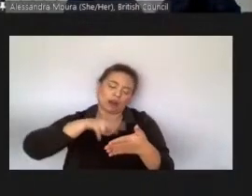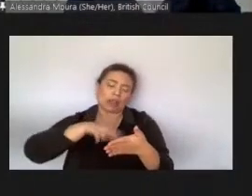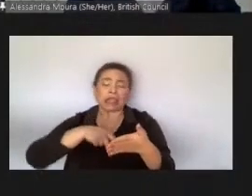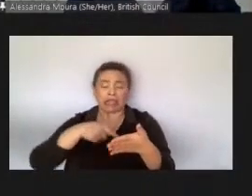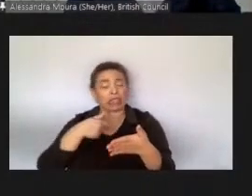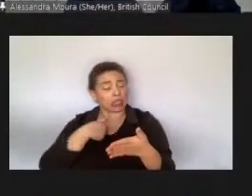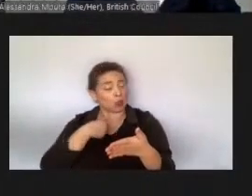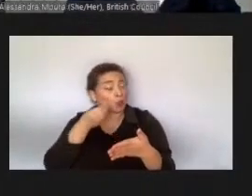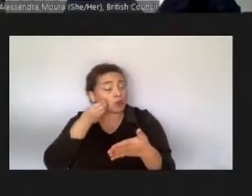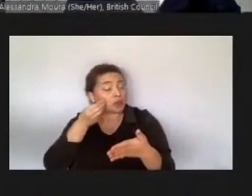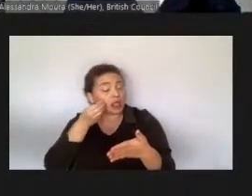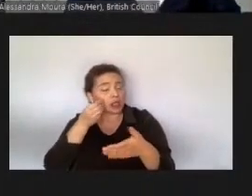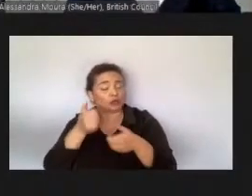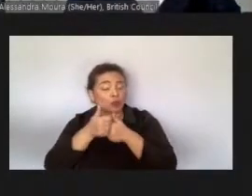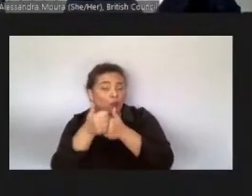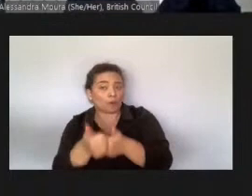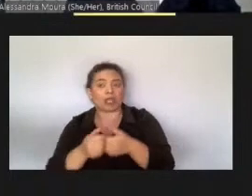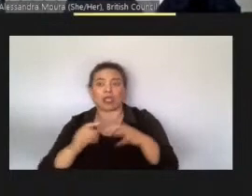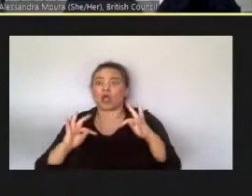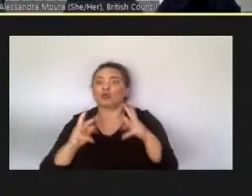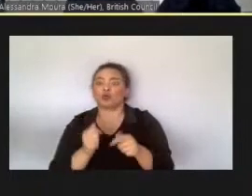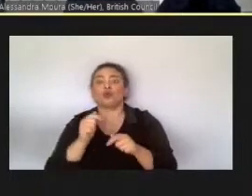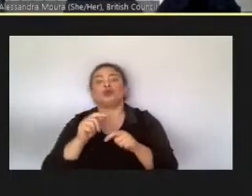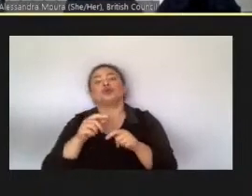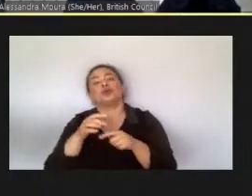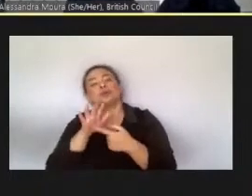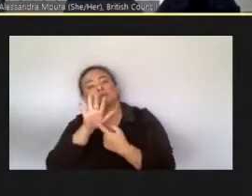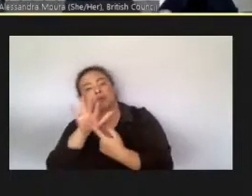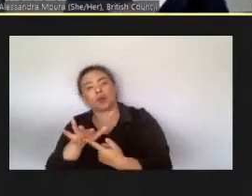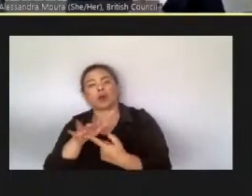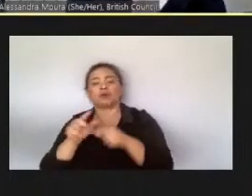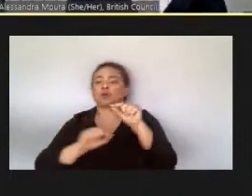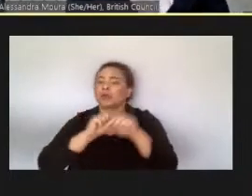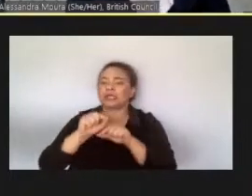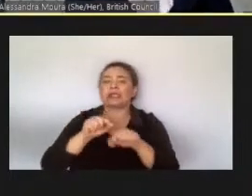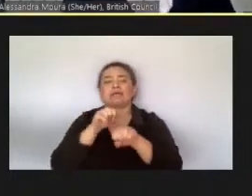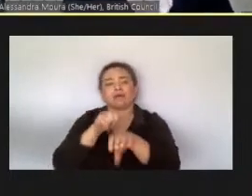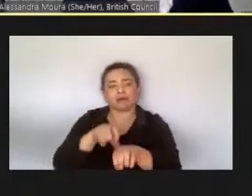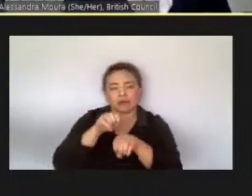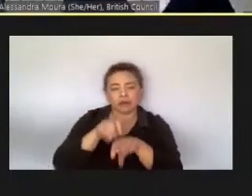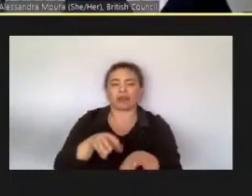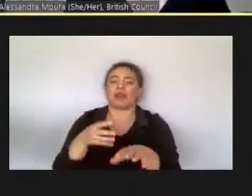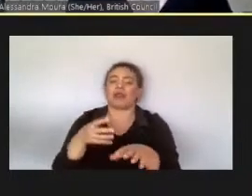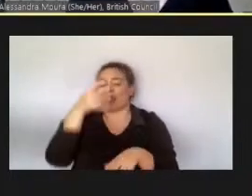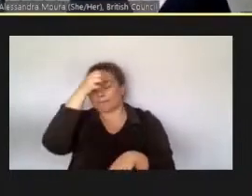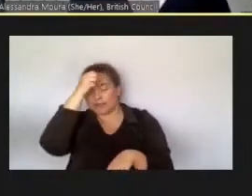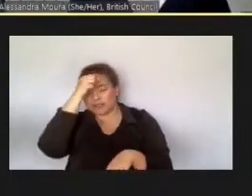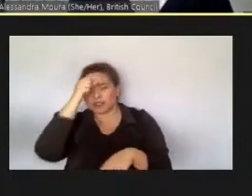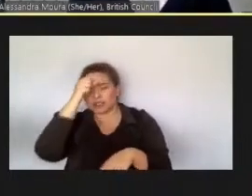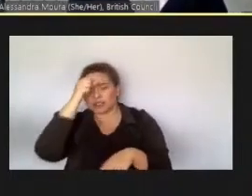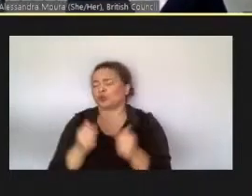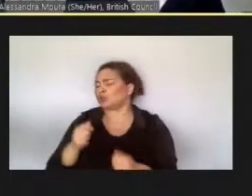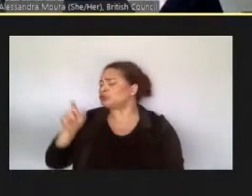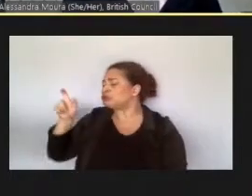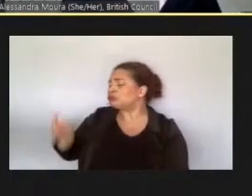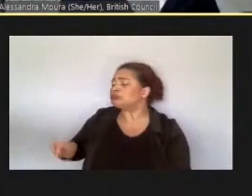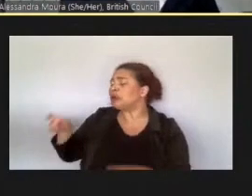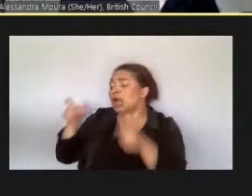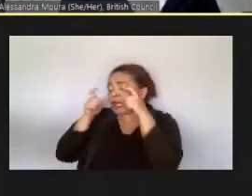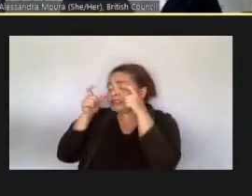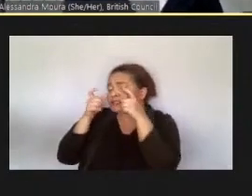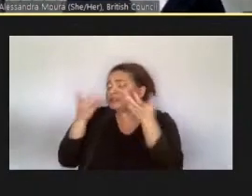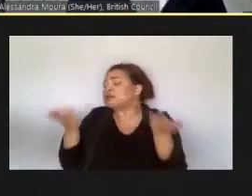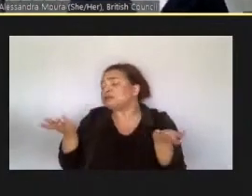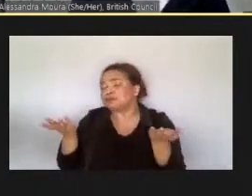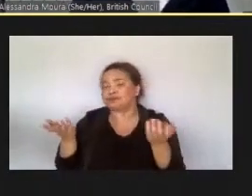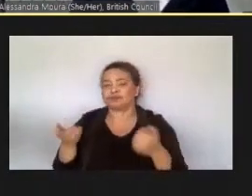well. What about you? Let me see here. So A, you have within your own teaching routine